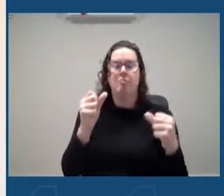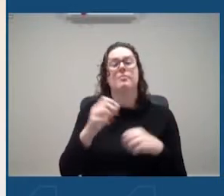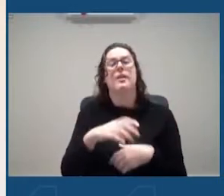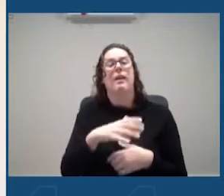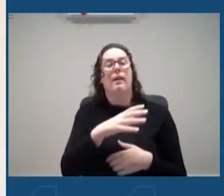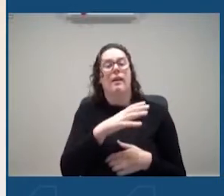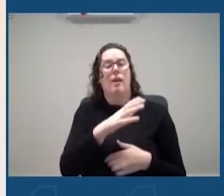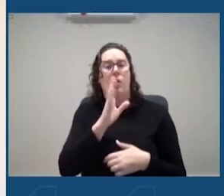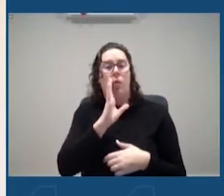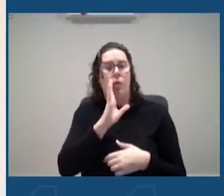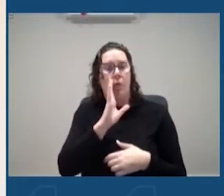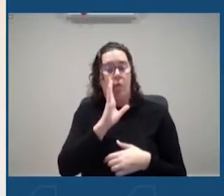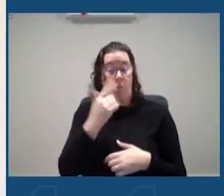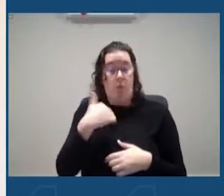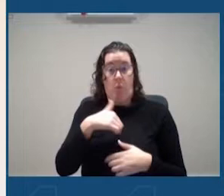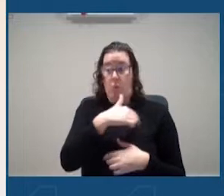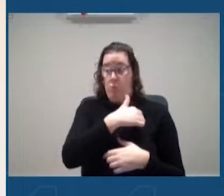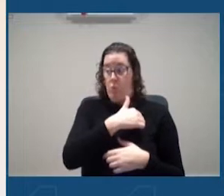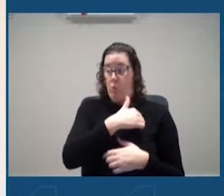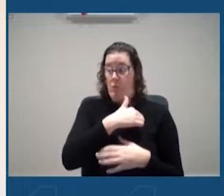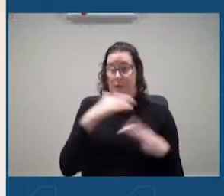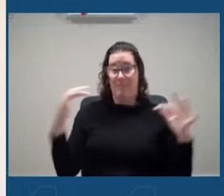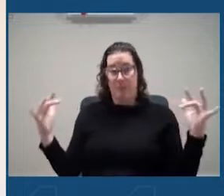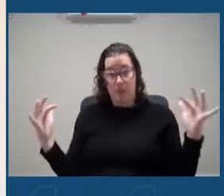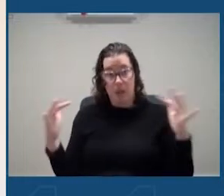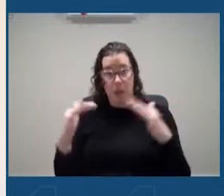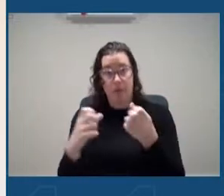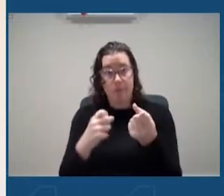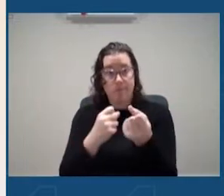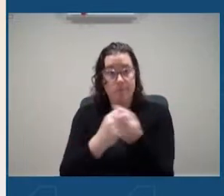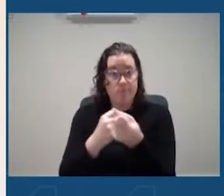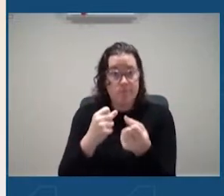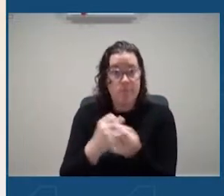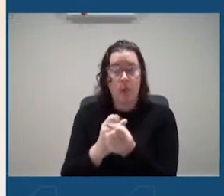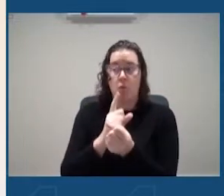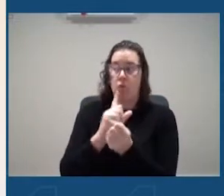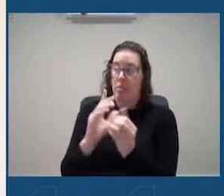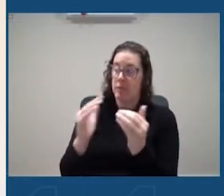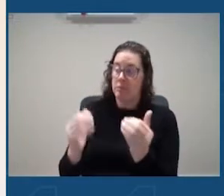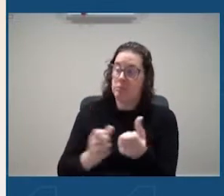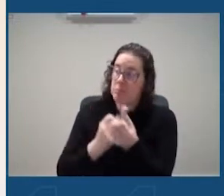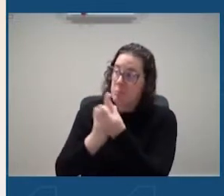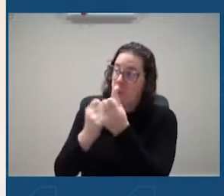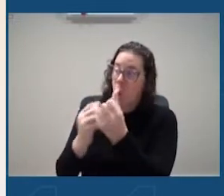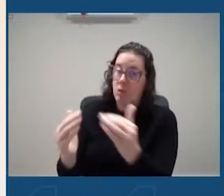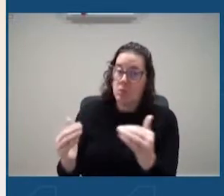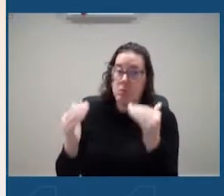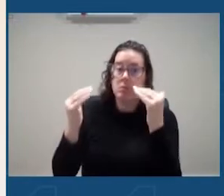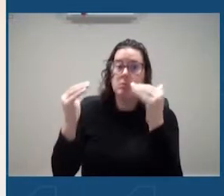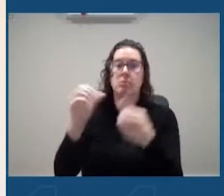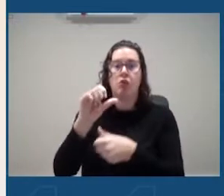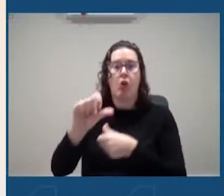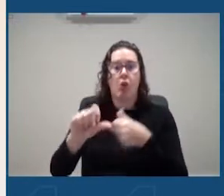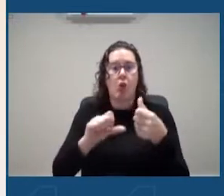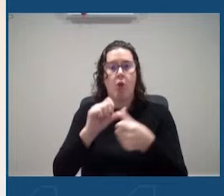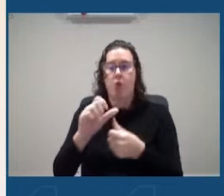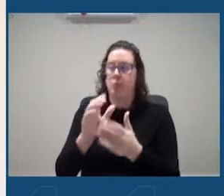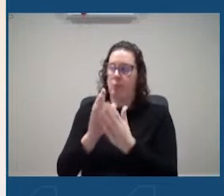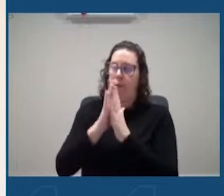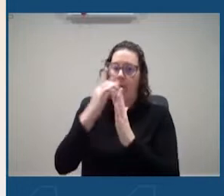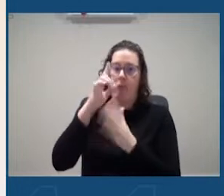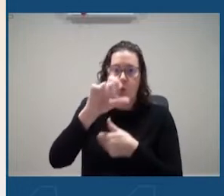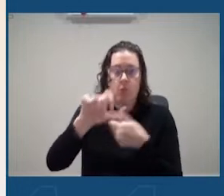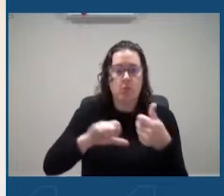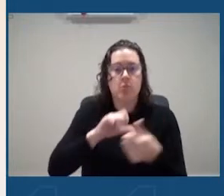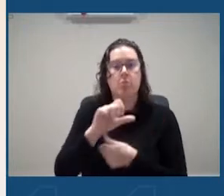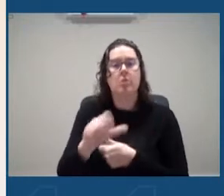have been coming together. We have been lifting each other up. We have been supporting each other, and we